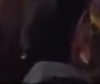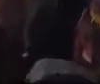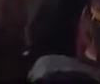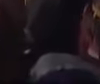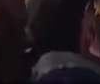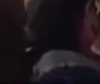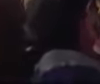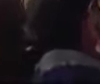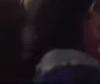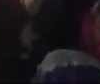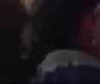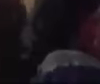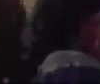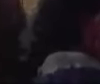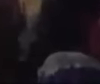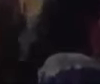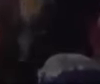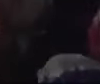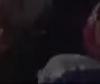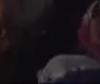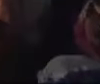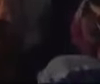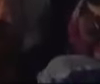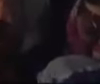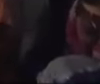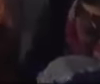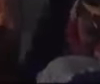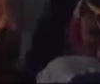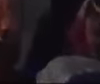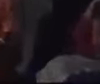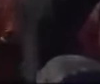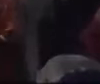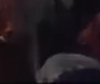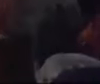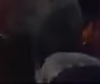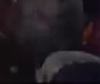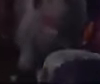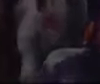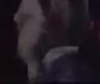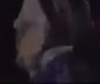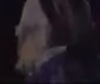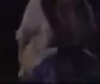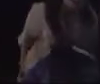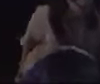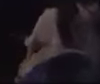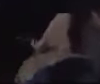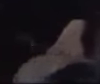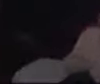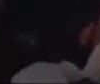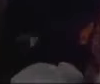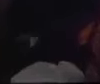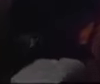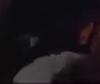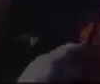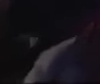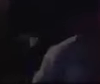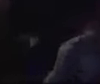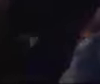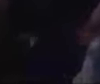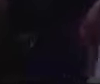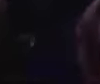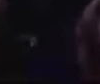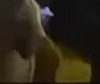By the force of prayer, open. By the force of favor, open. By the force of the prophetic,